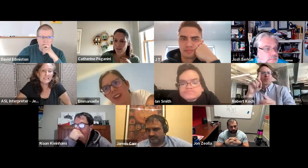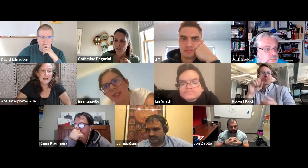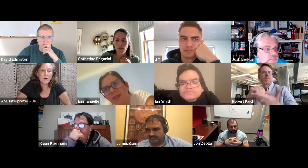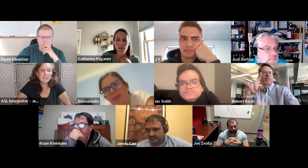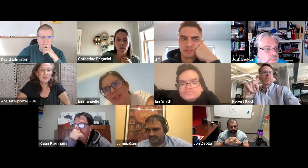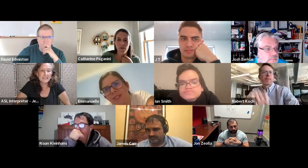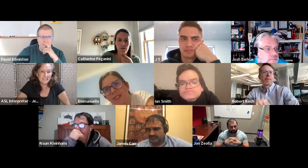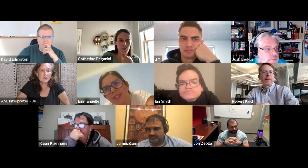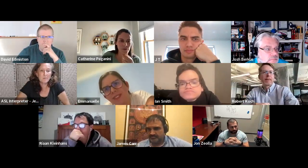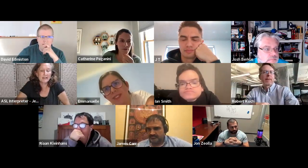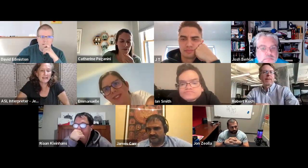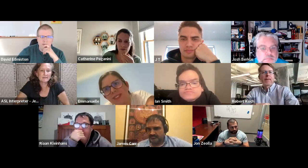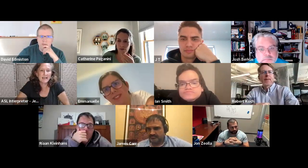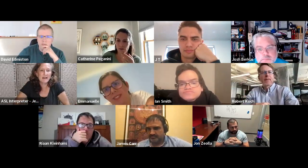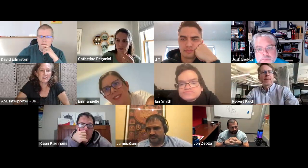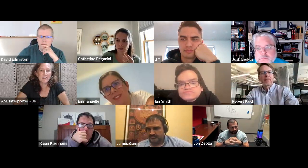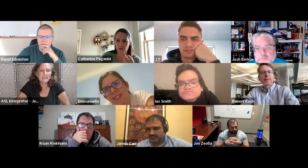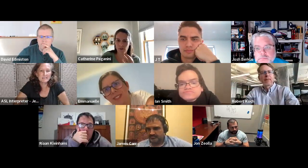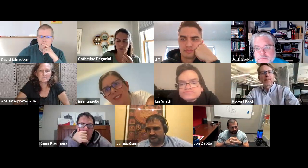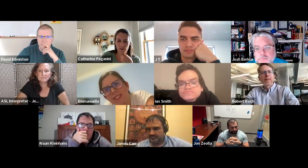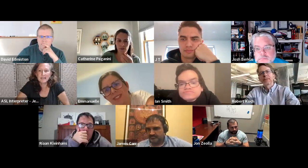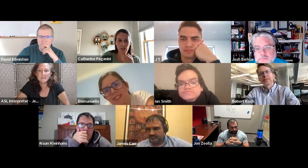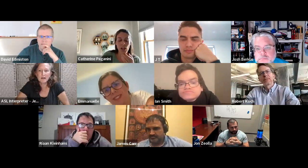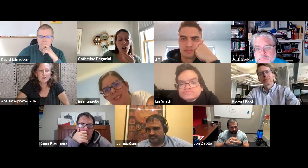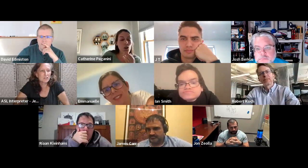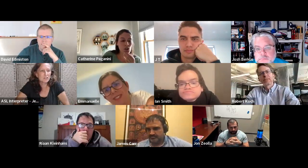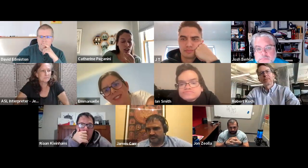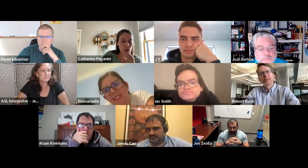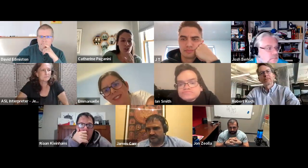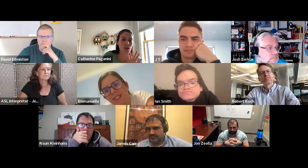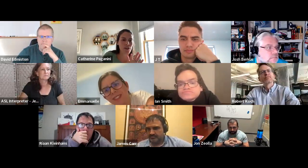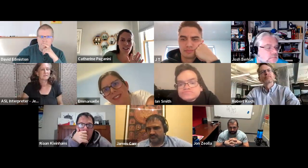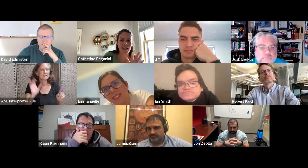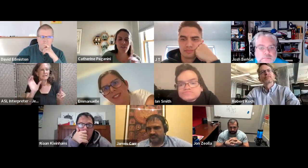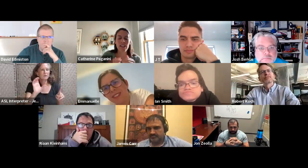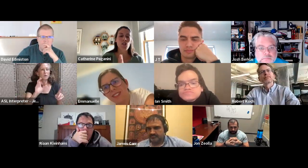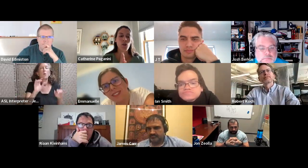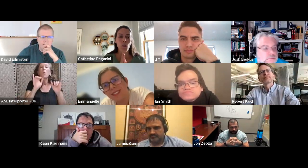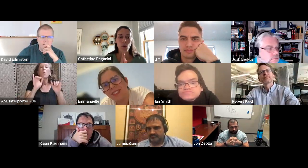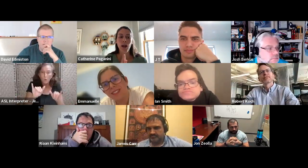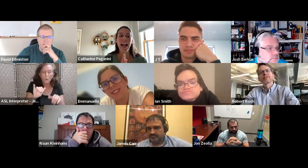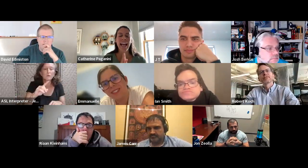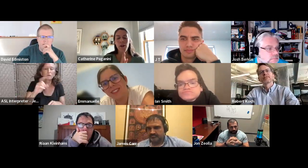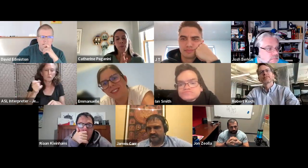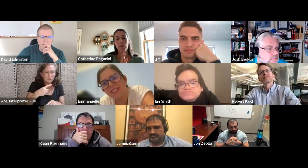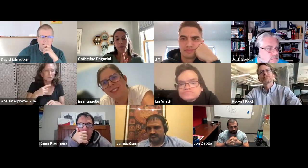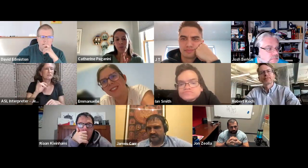So that's my question. Is there a plan to have an event? That's my question. Oh, so there was, sorry, I was like, so,